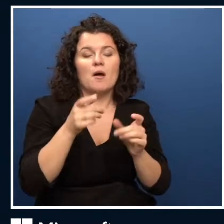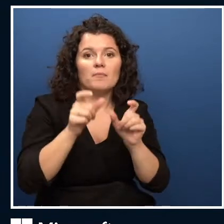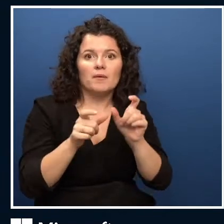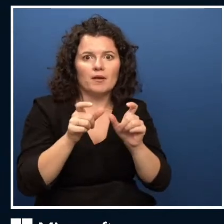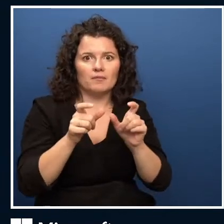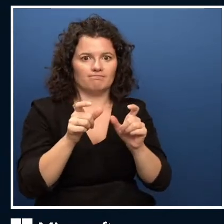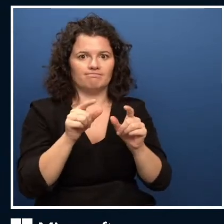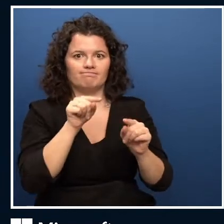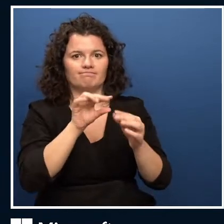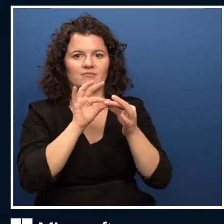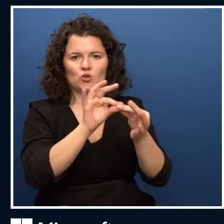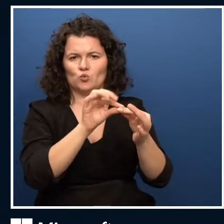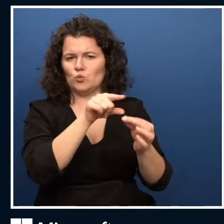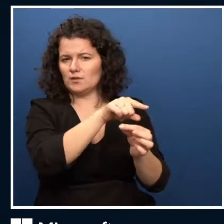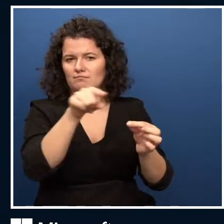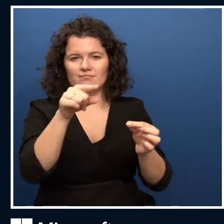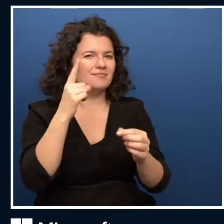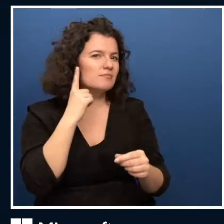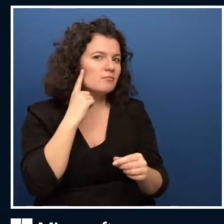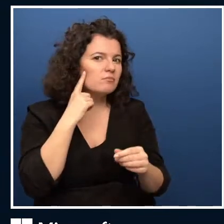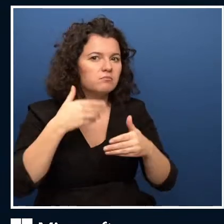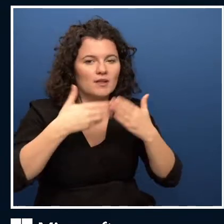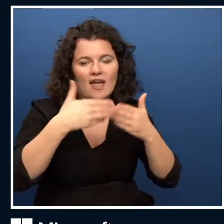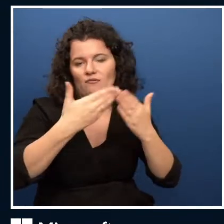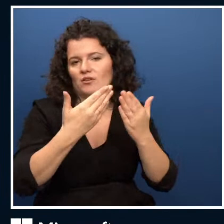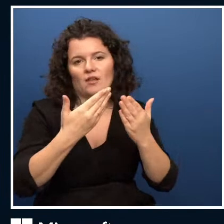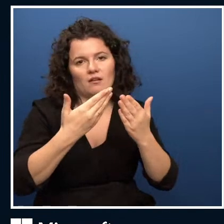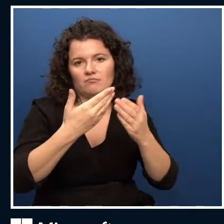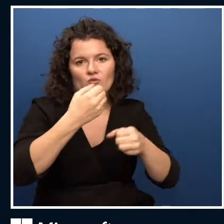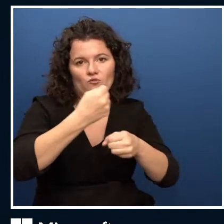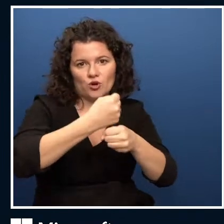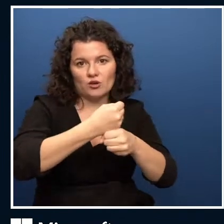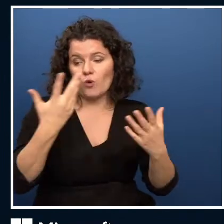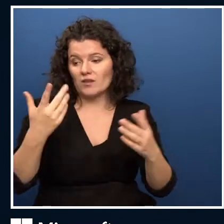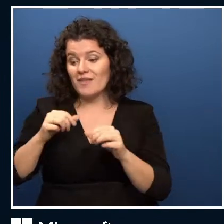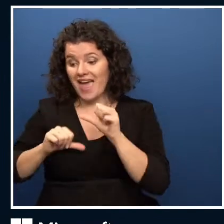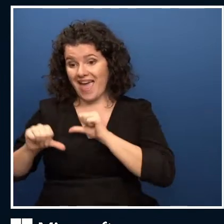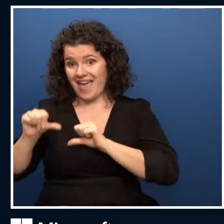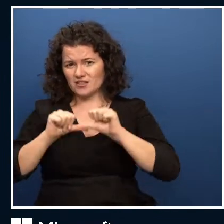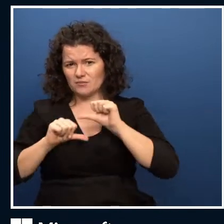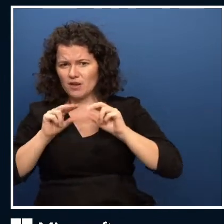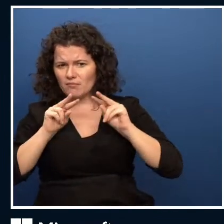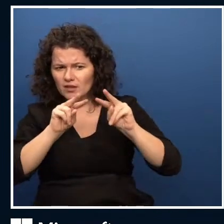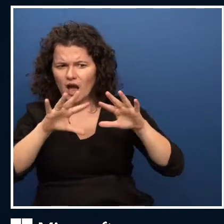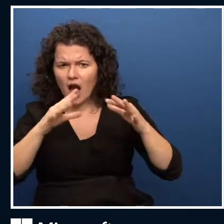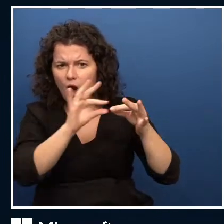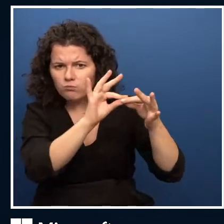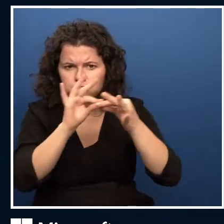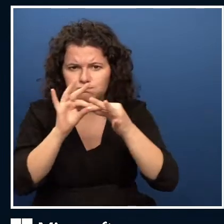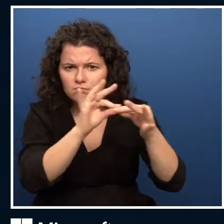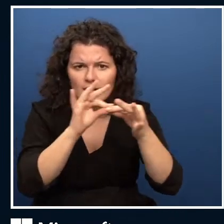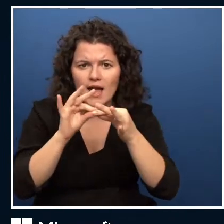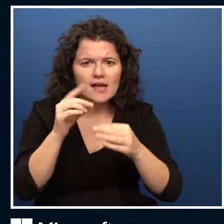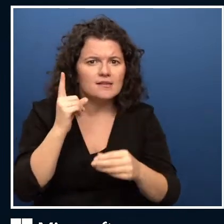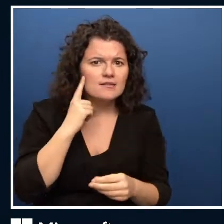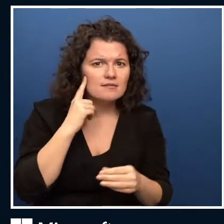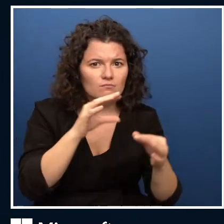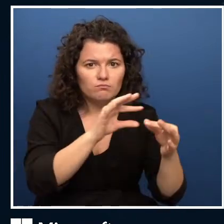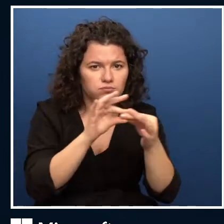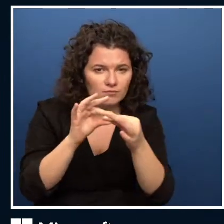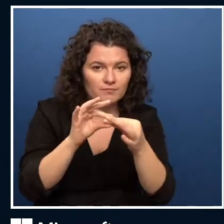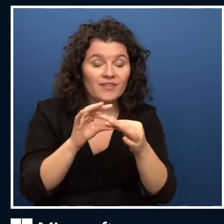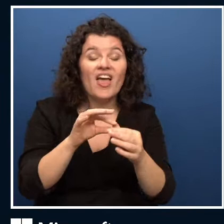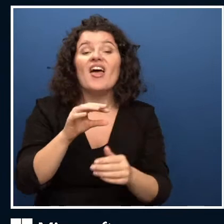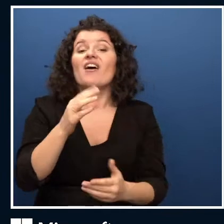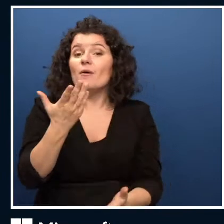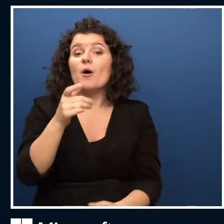ultimately the research and experimentation was concluded by the fact that they were able to